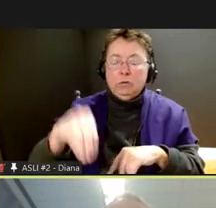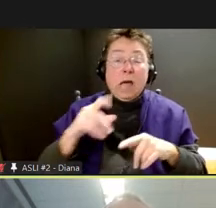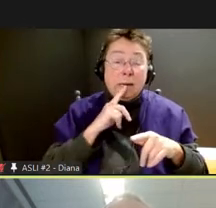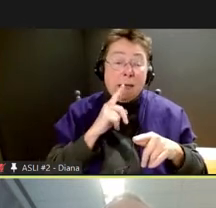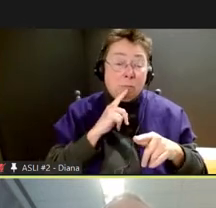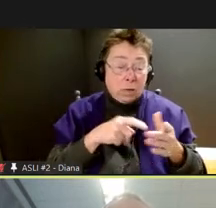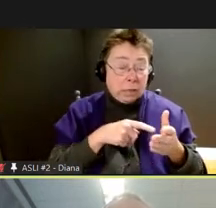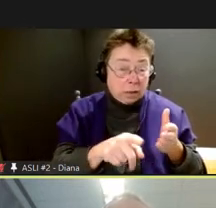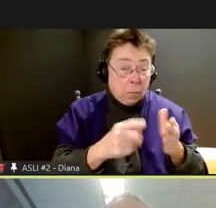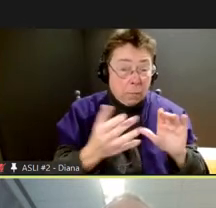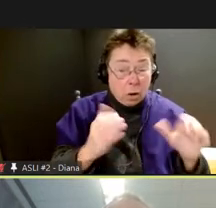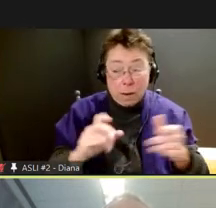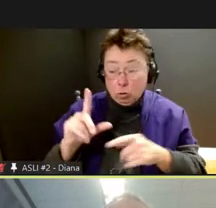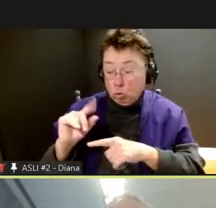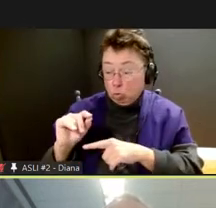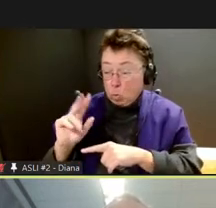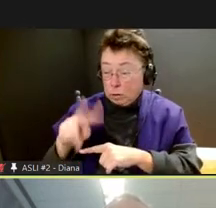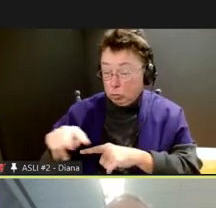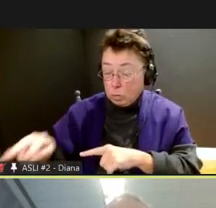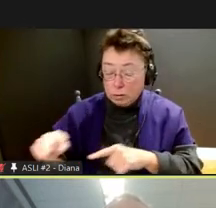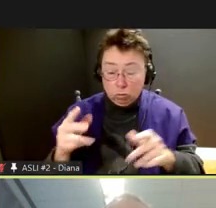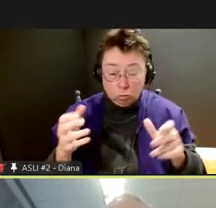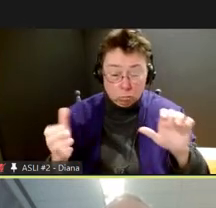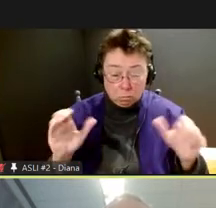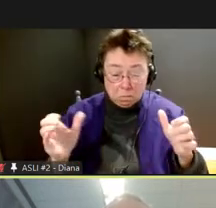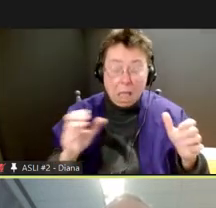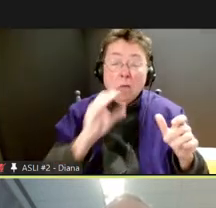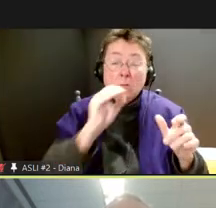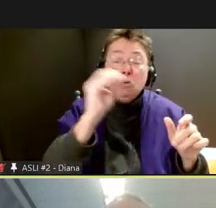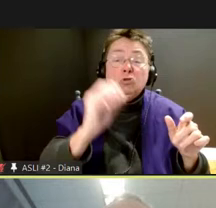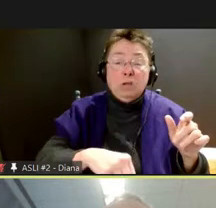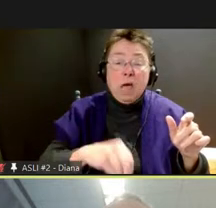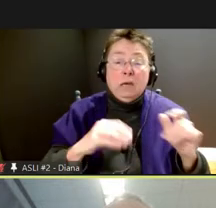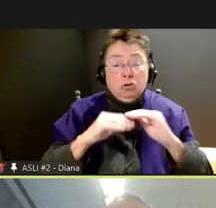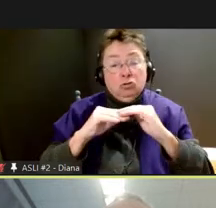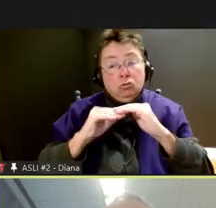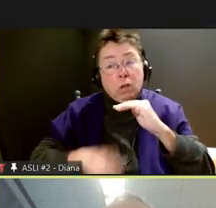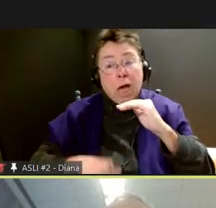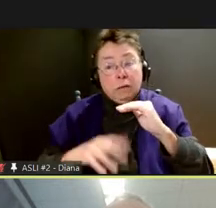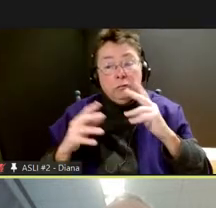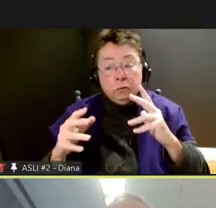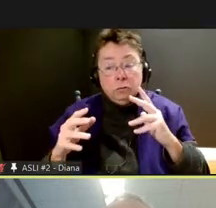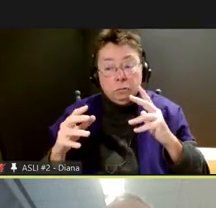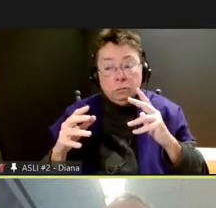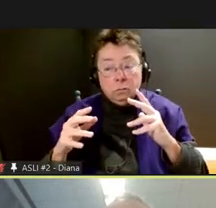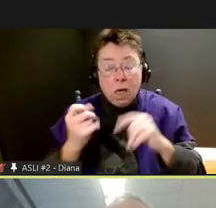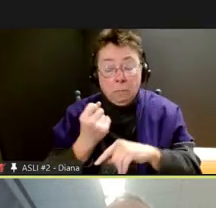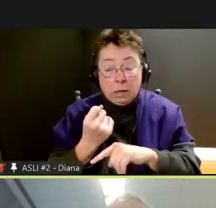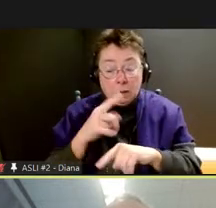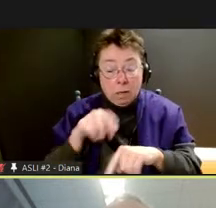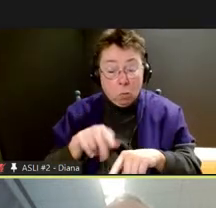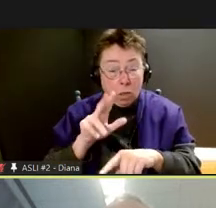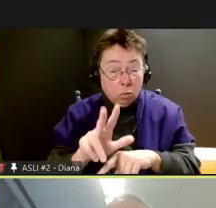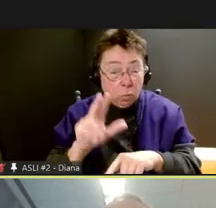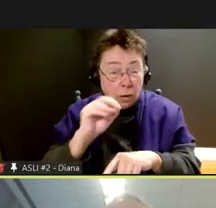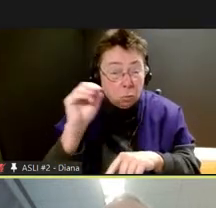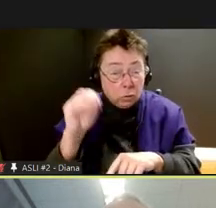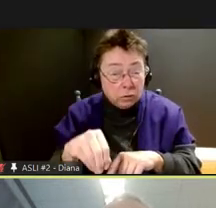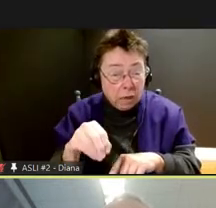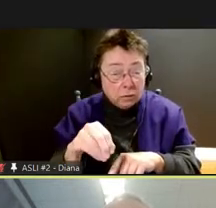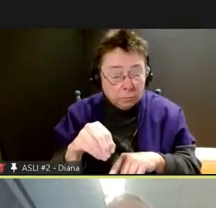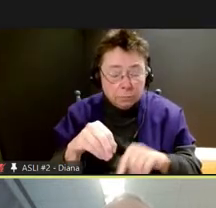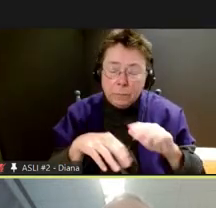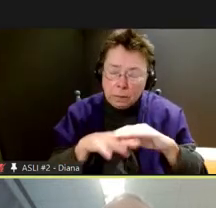rate compared to the 2022 budget is less than the revenue growth rate of 11.3% and